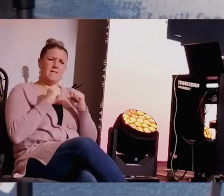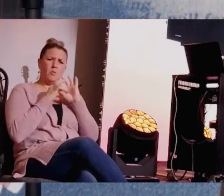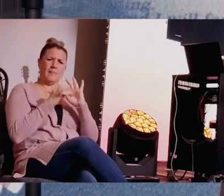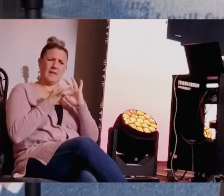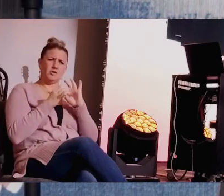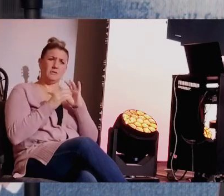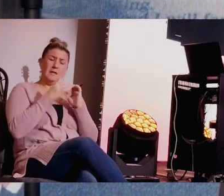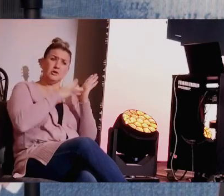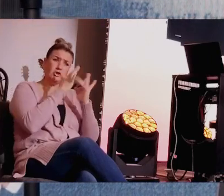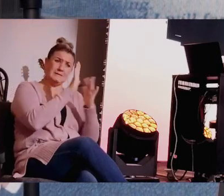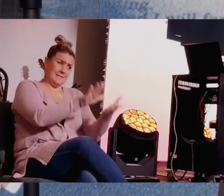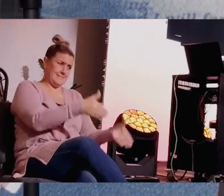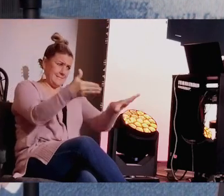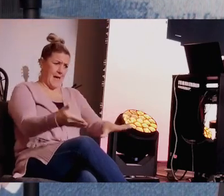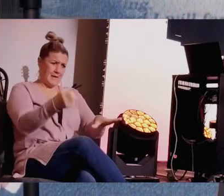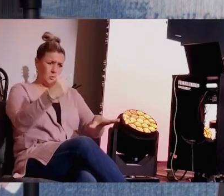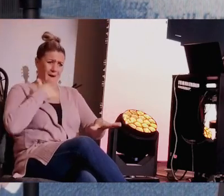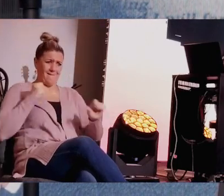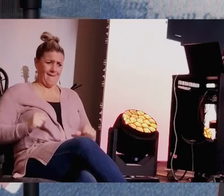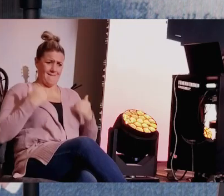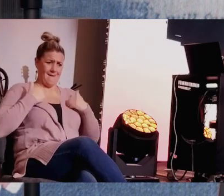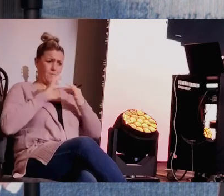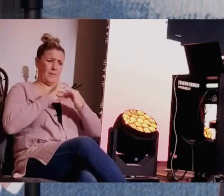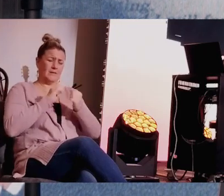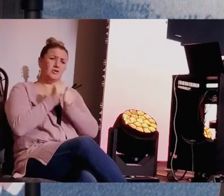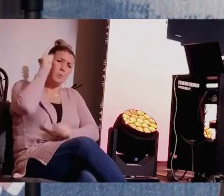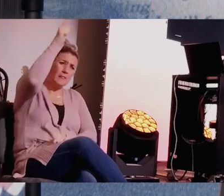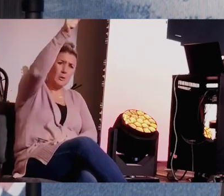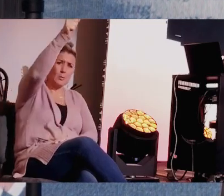mean Jesus died so I can have a relationship with you?